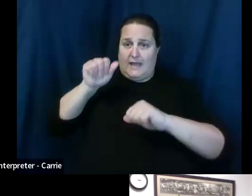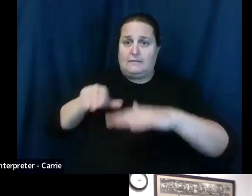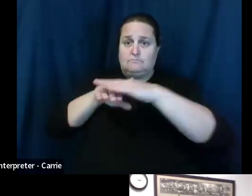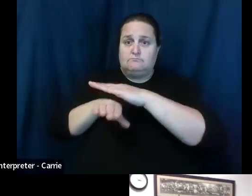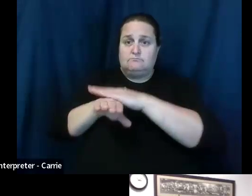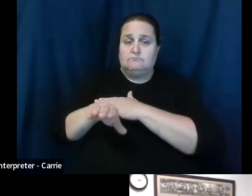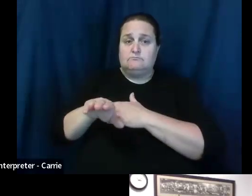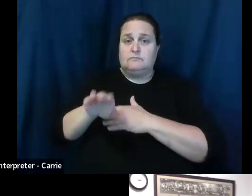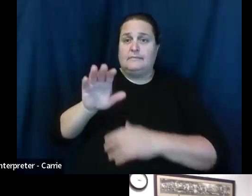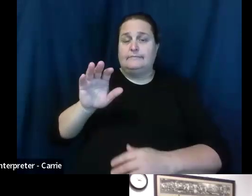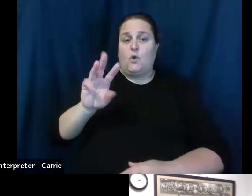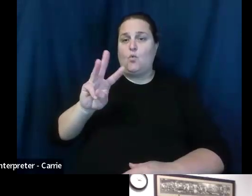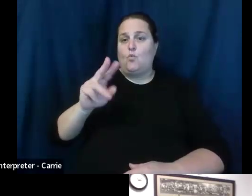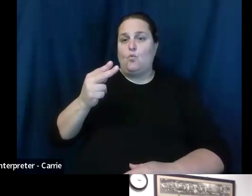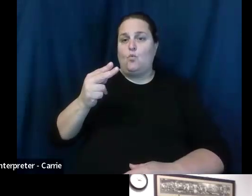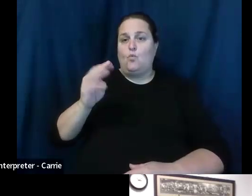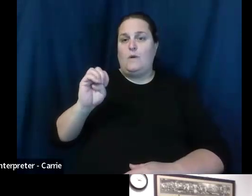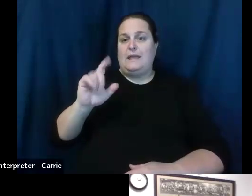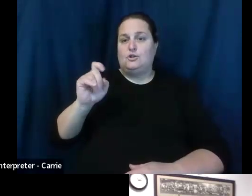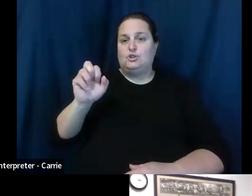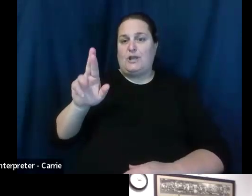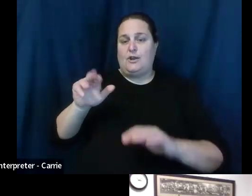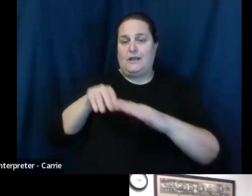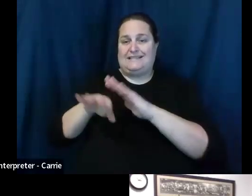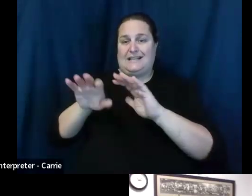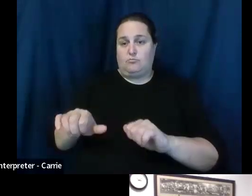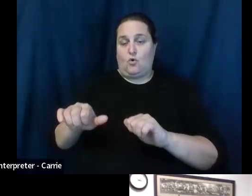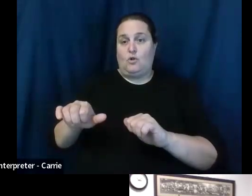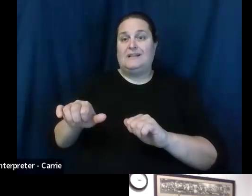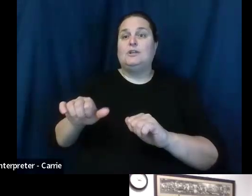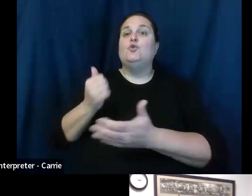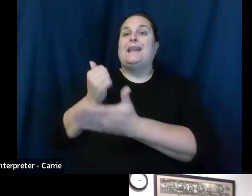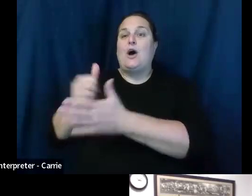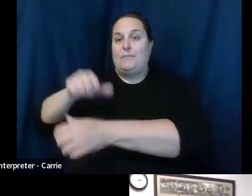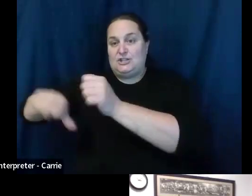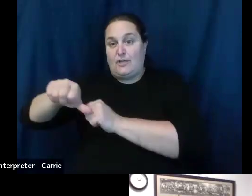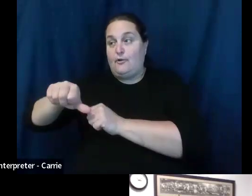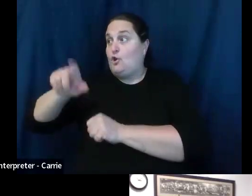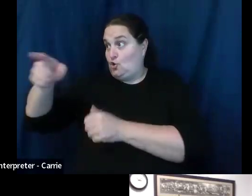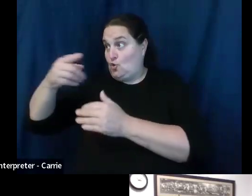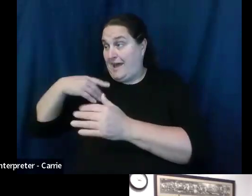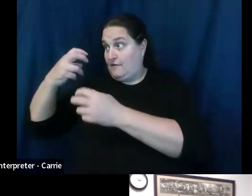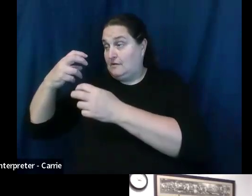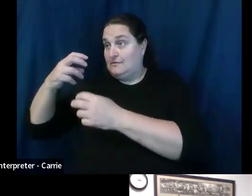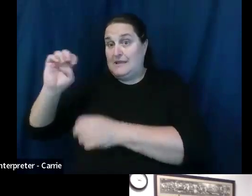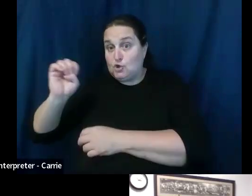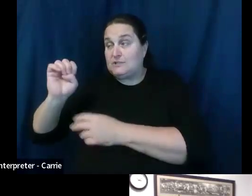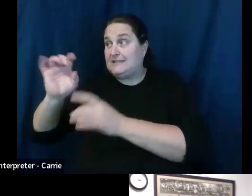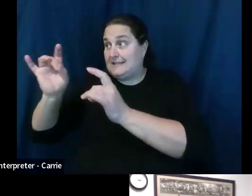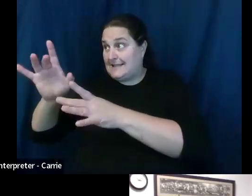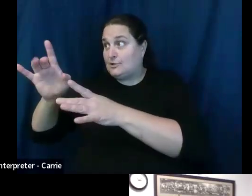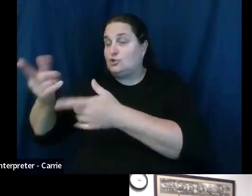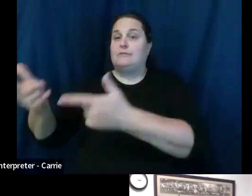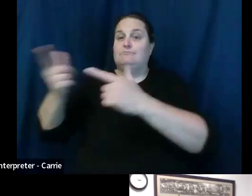them shelter in the event of a disaster in their area as well. So building these links is really beneficial for